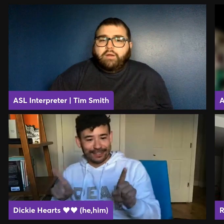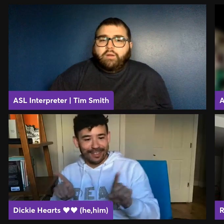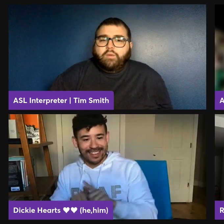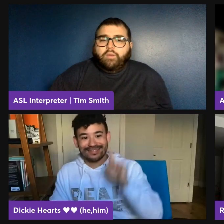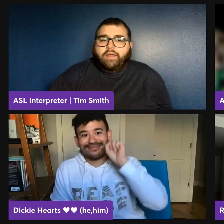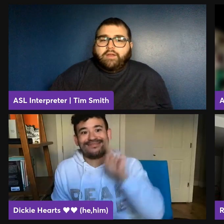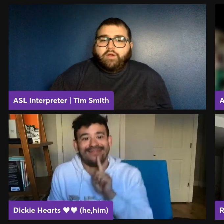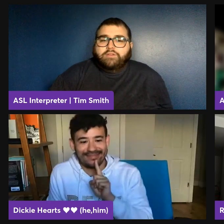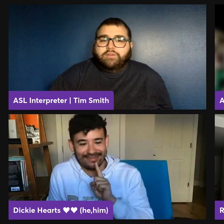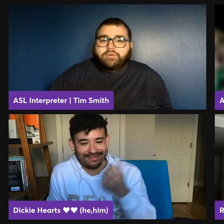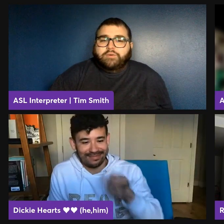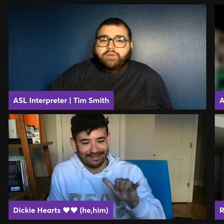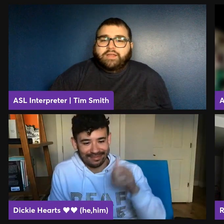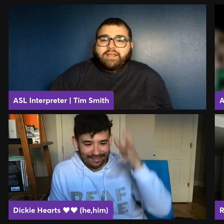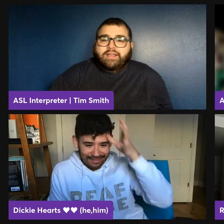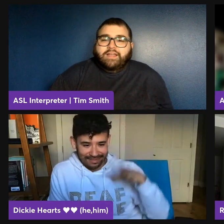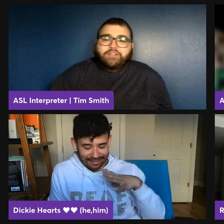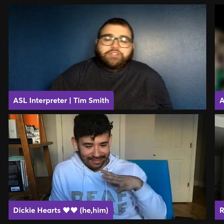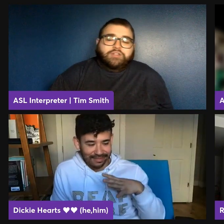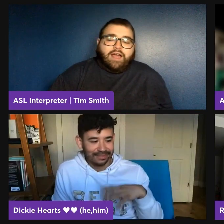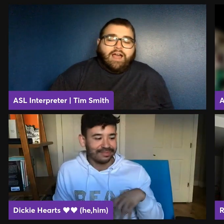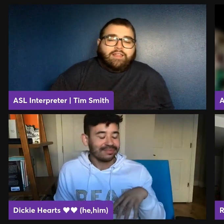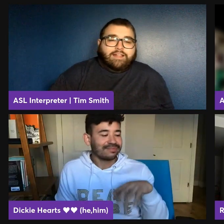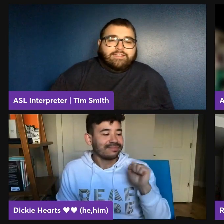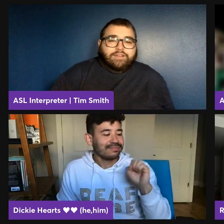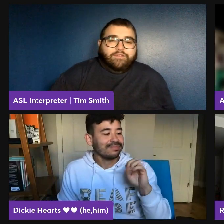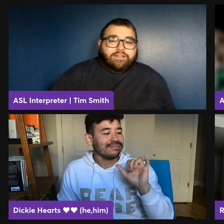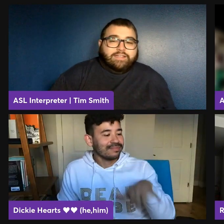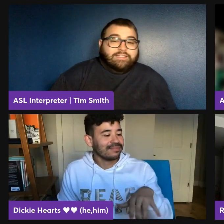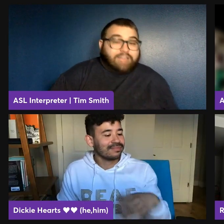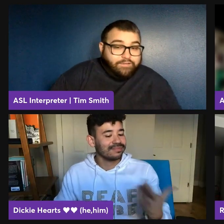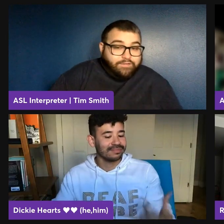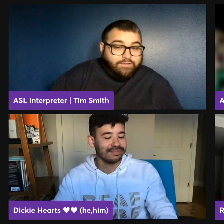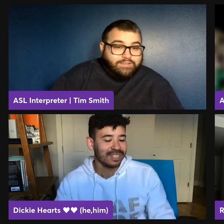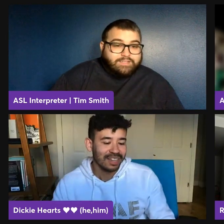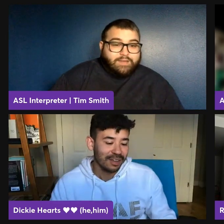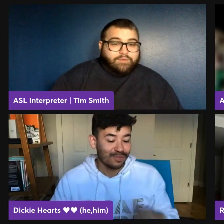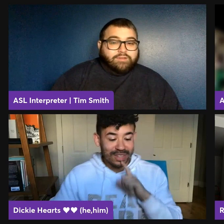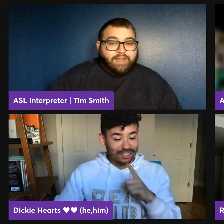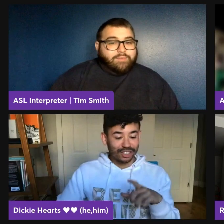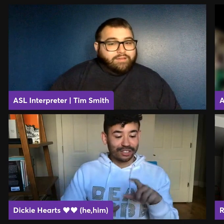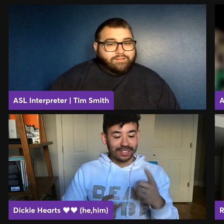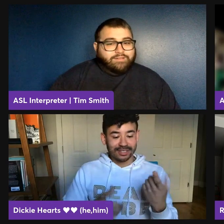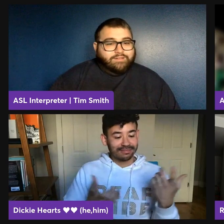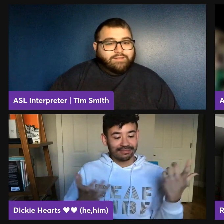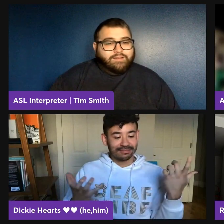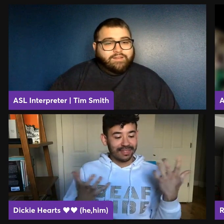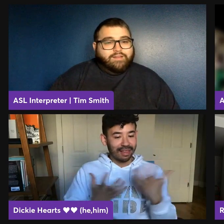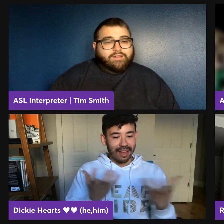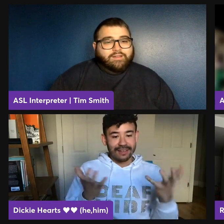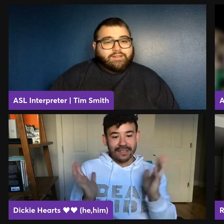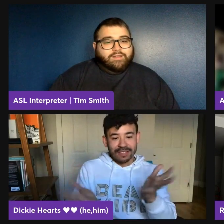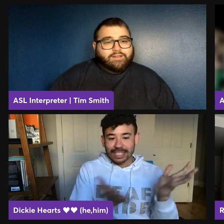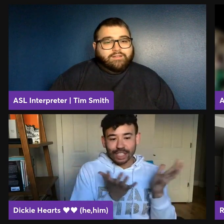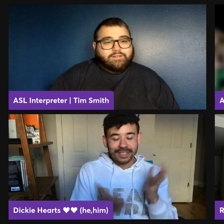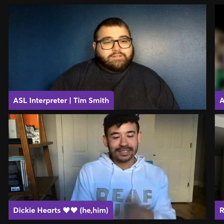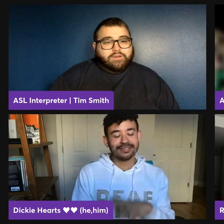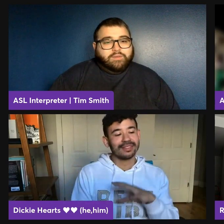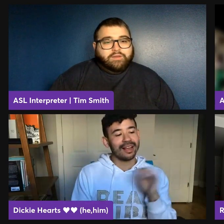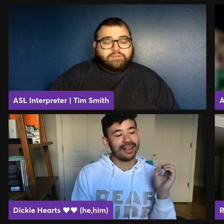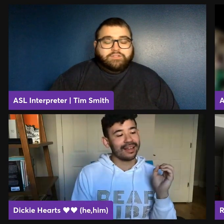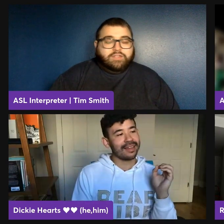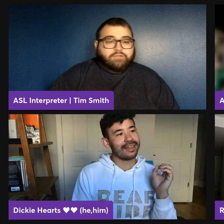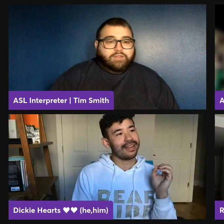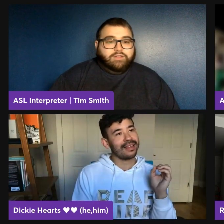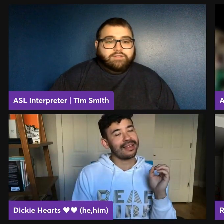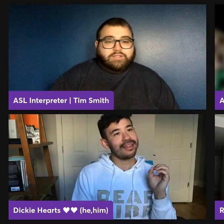But what I can also highlight that's different as a deaf disabled gay man. So, I